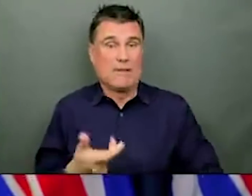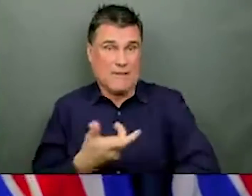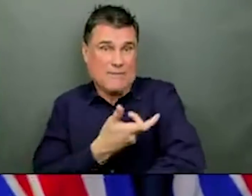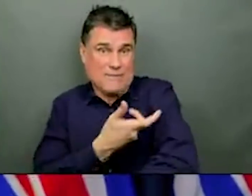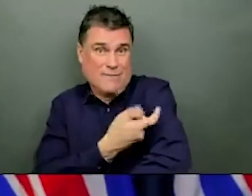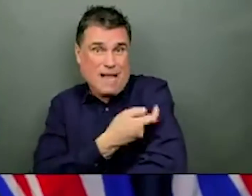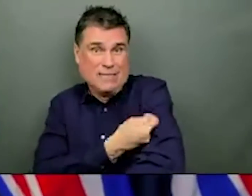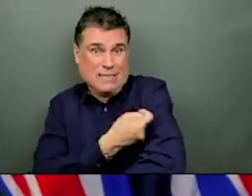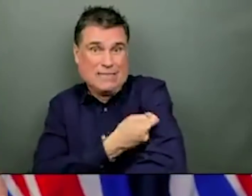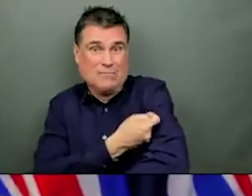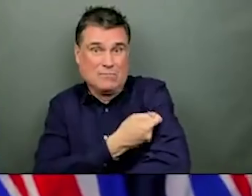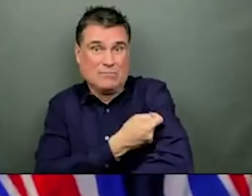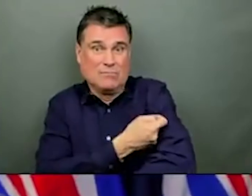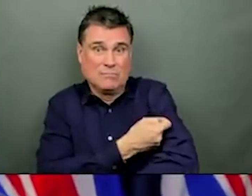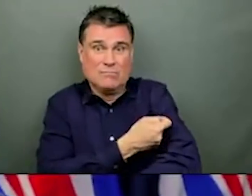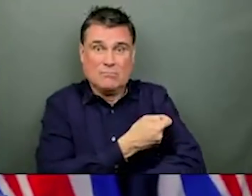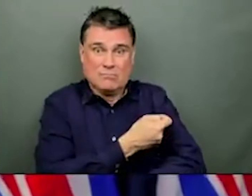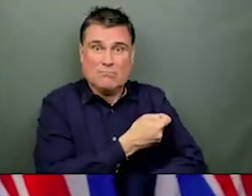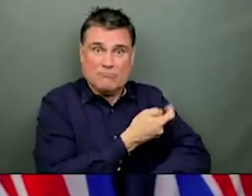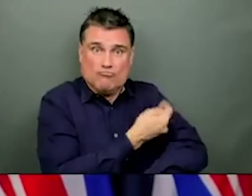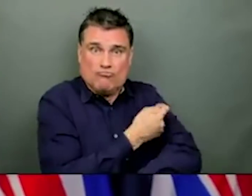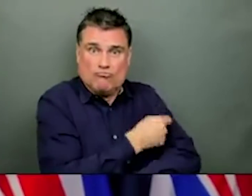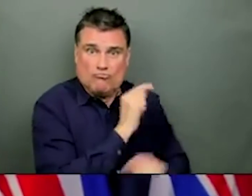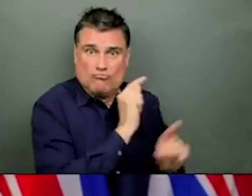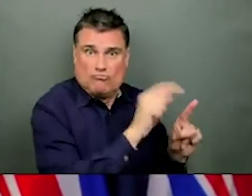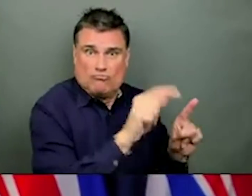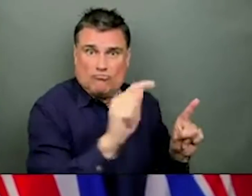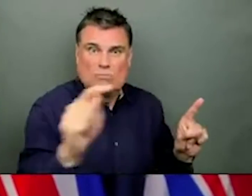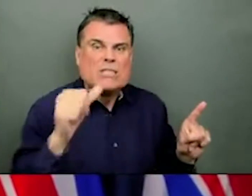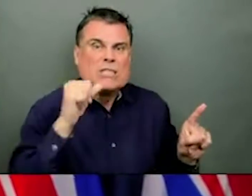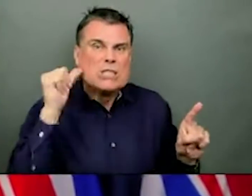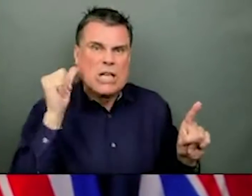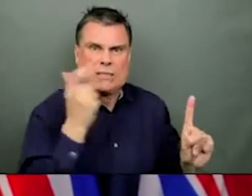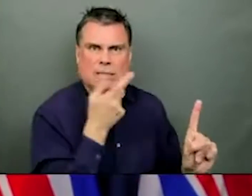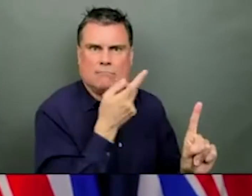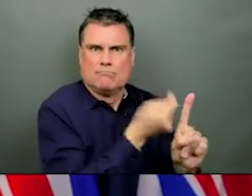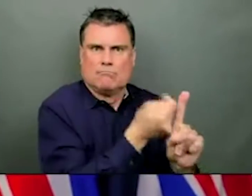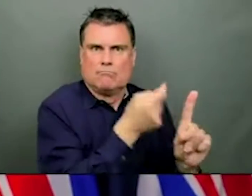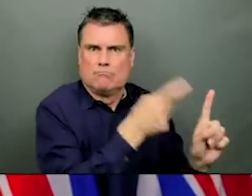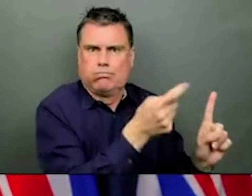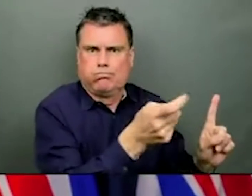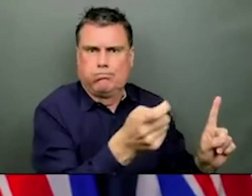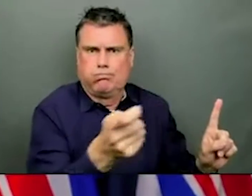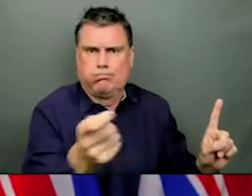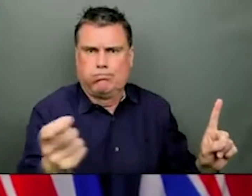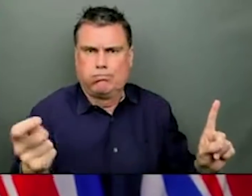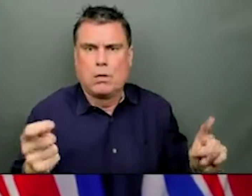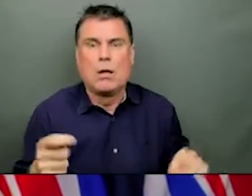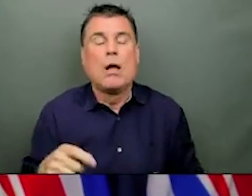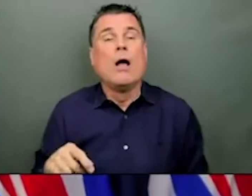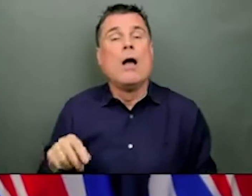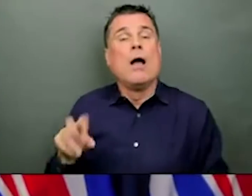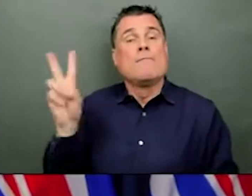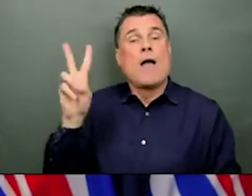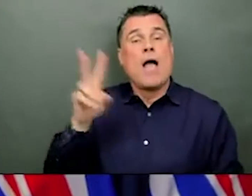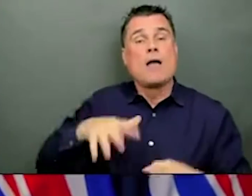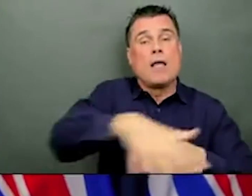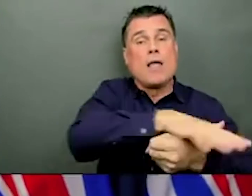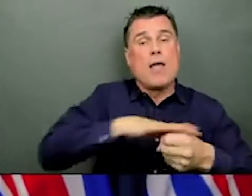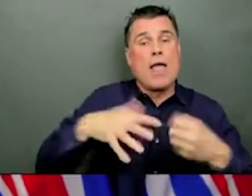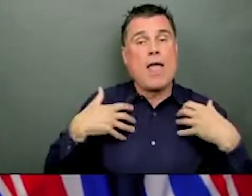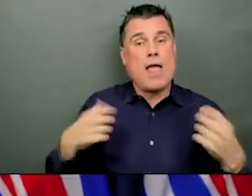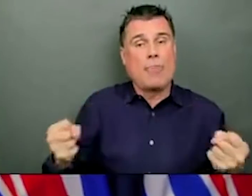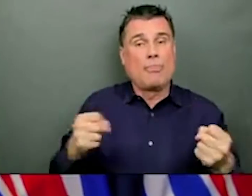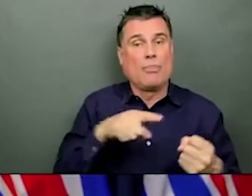yesterday. With the failure at Vancouver Coastal Health in terms of actually getting appointments booked, how are